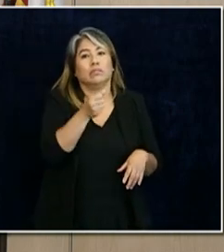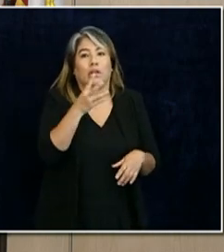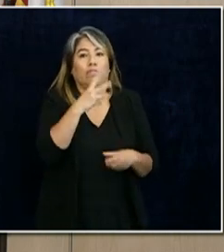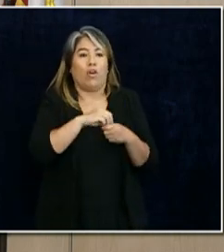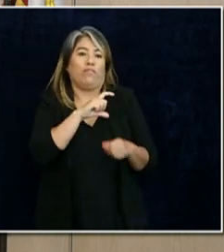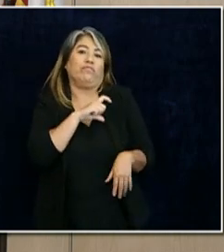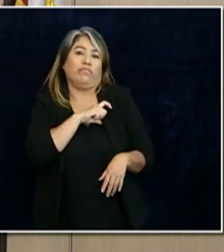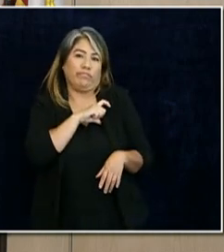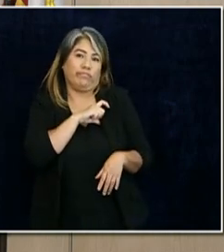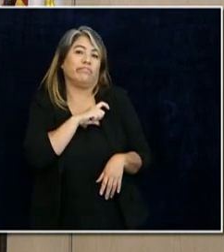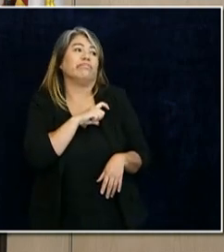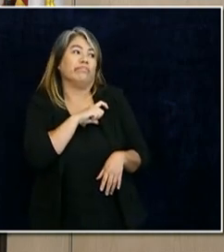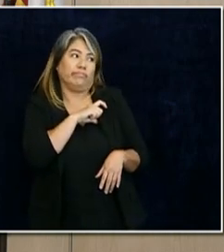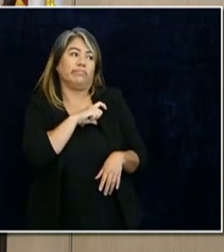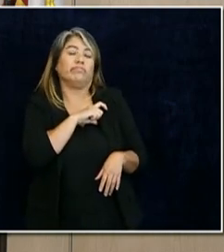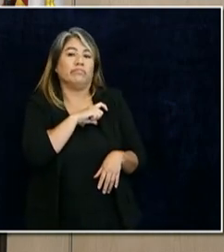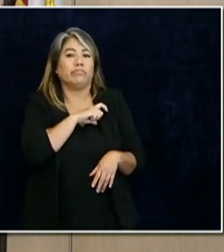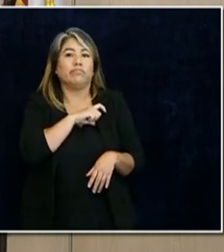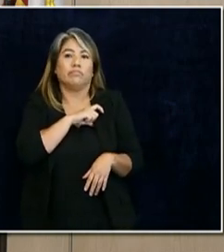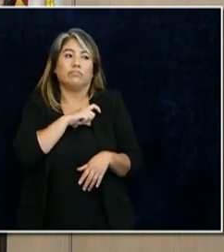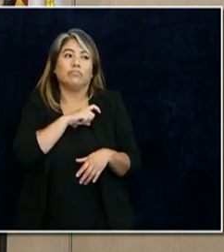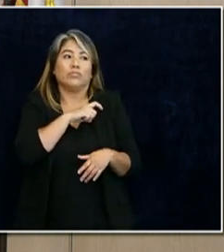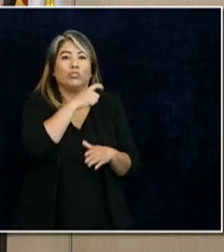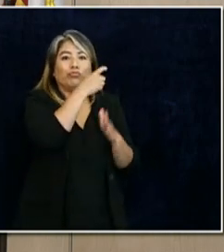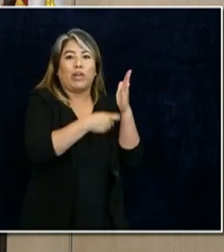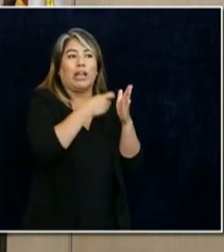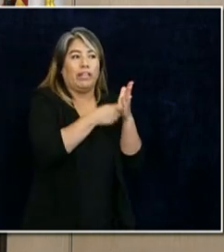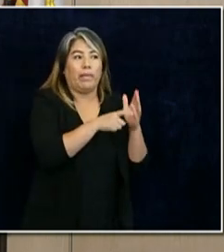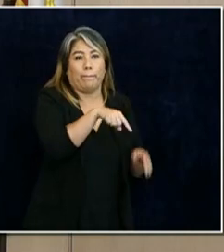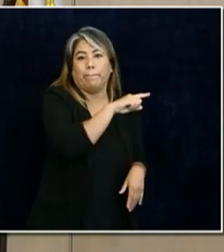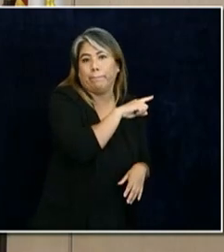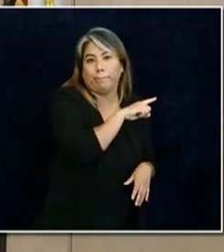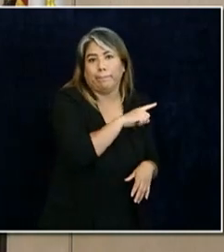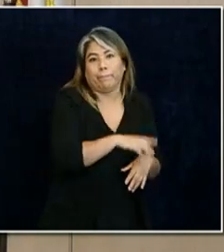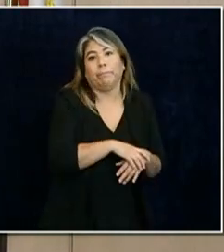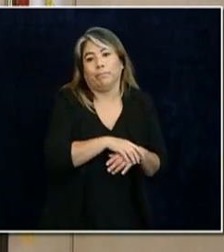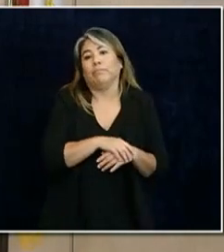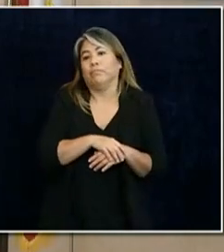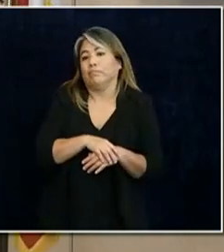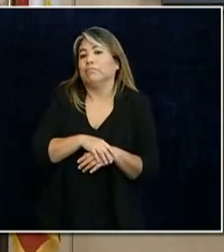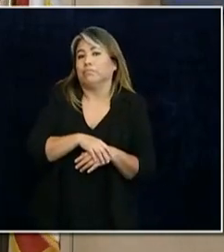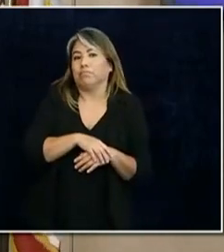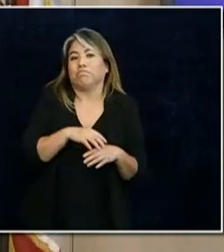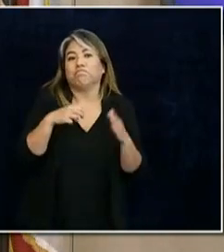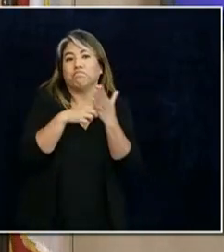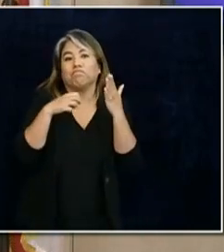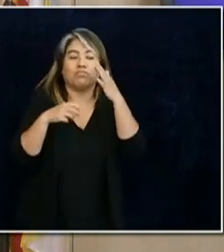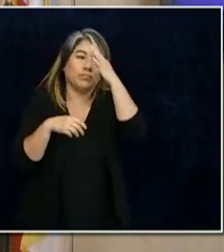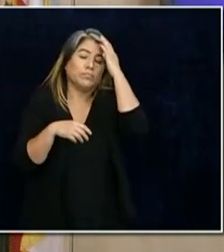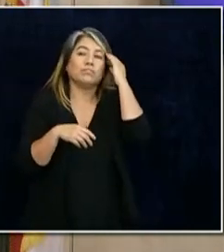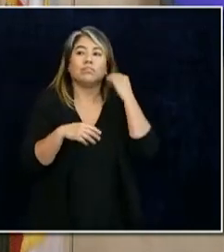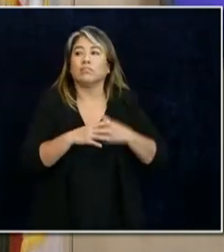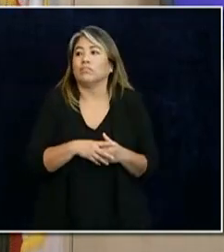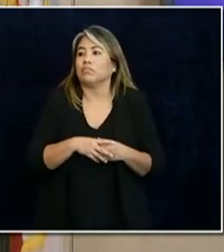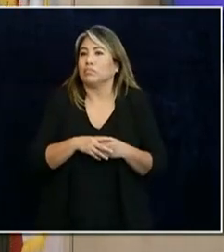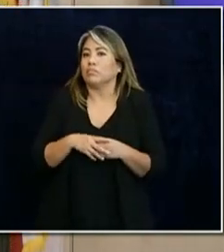involved to issue the respective fines. Thank you. Gotcha. Any reaction?